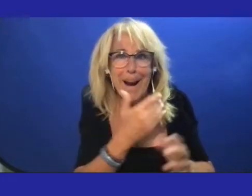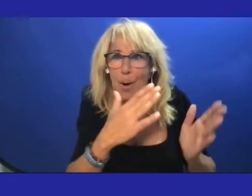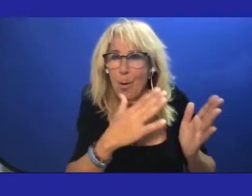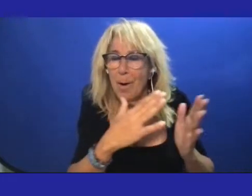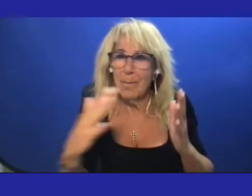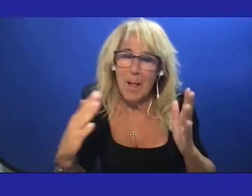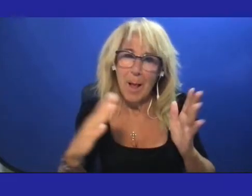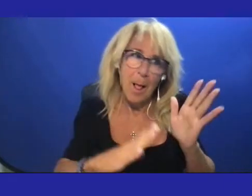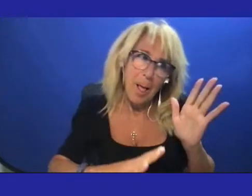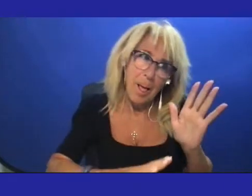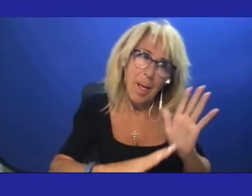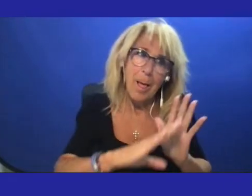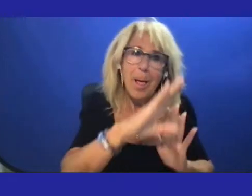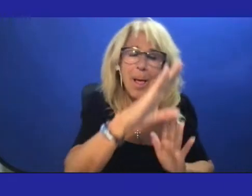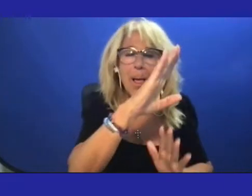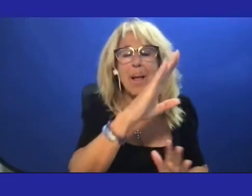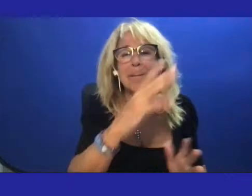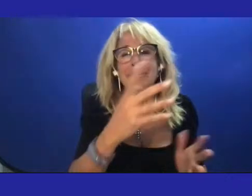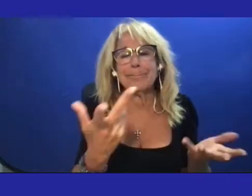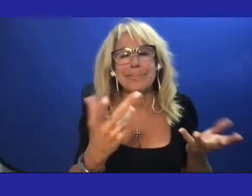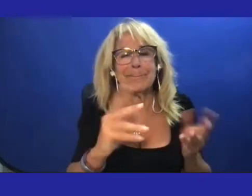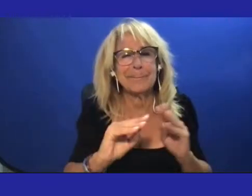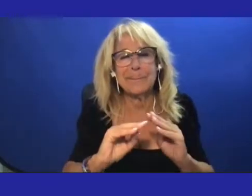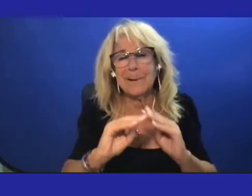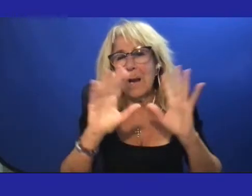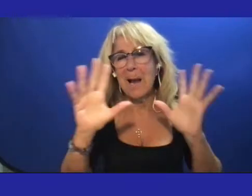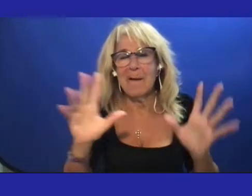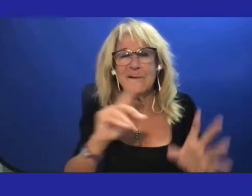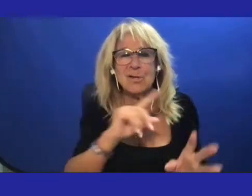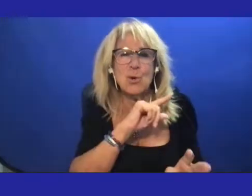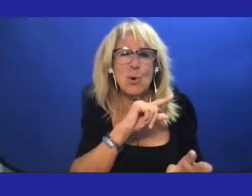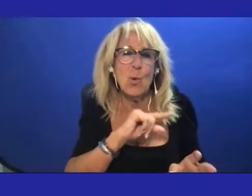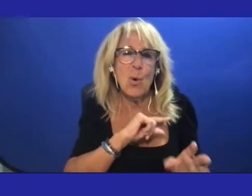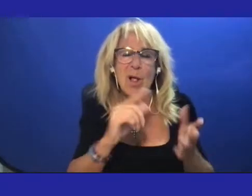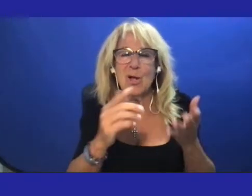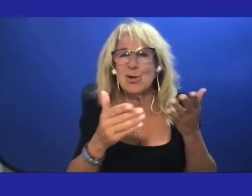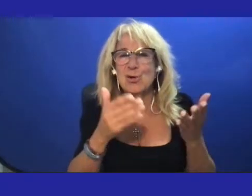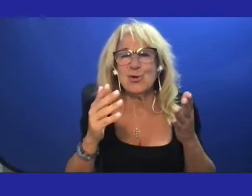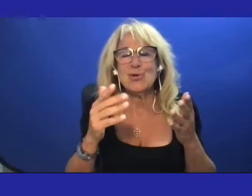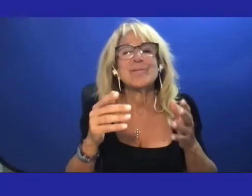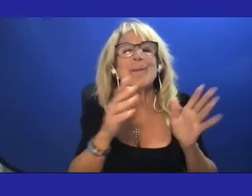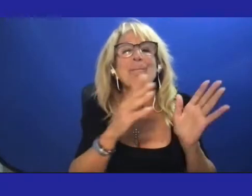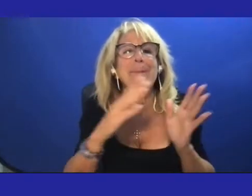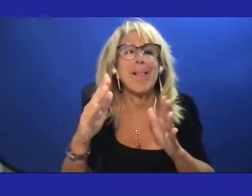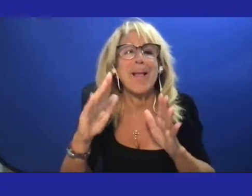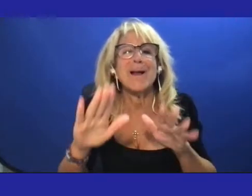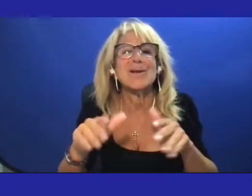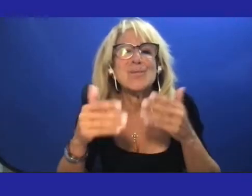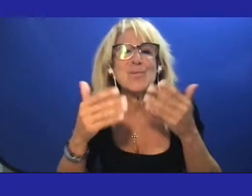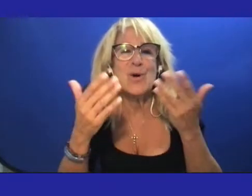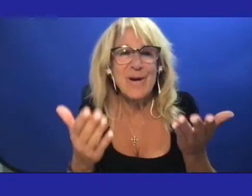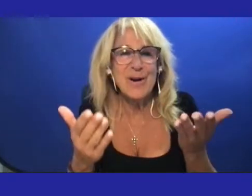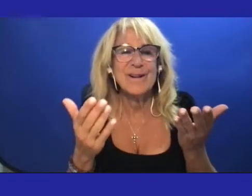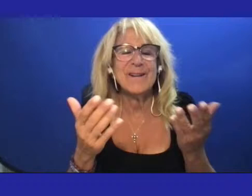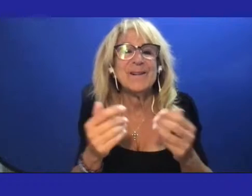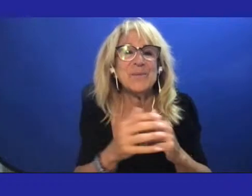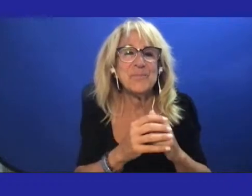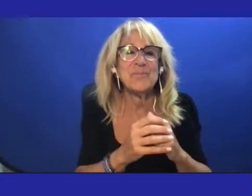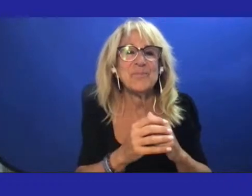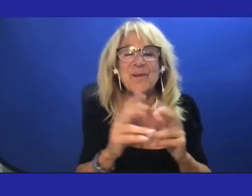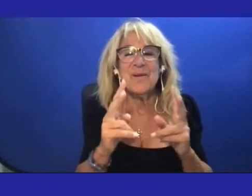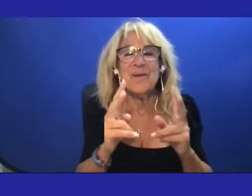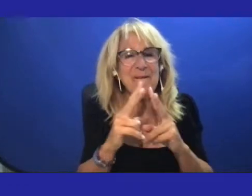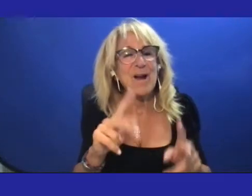is a testimony to the quality of the services that the plan is providing. Yeah, no, we're very proud of the